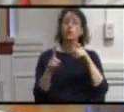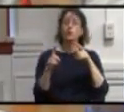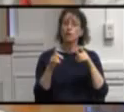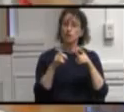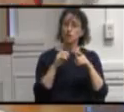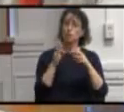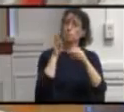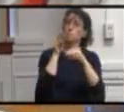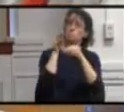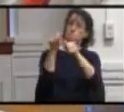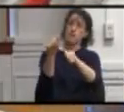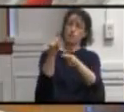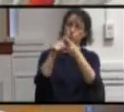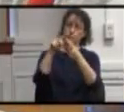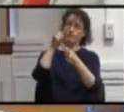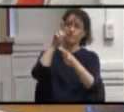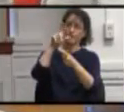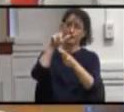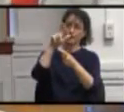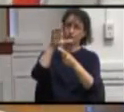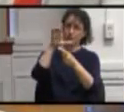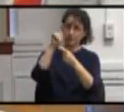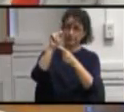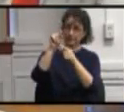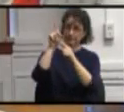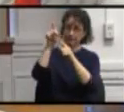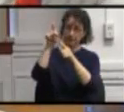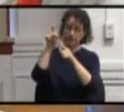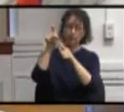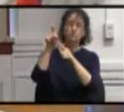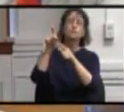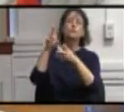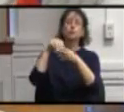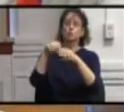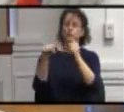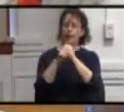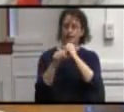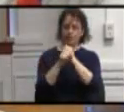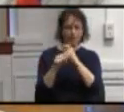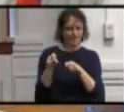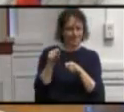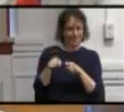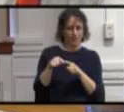to VLCT, including advertising, in the amount of